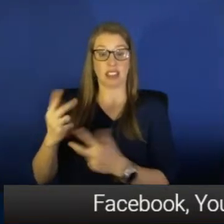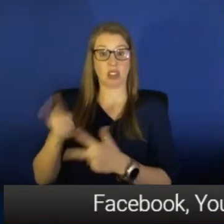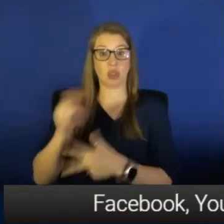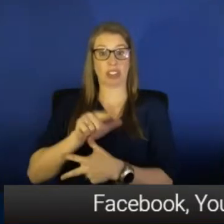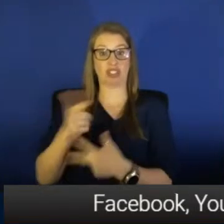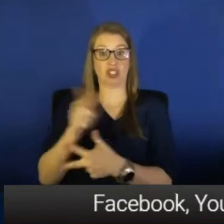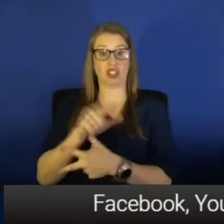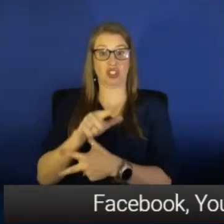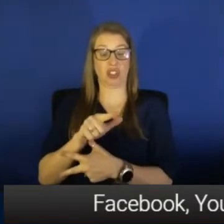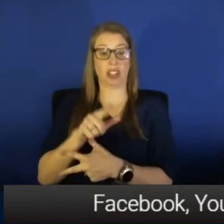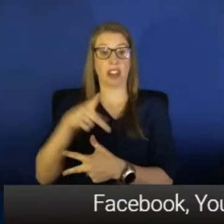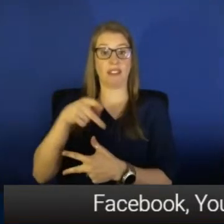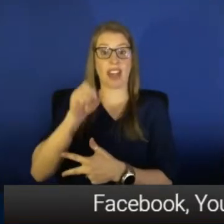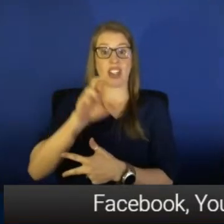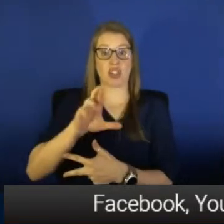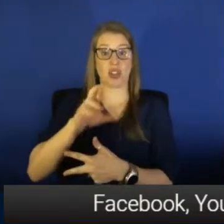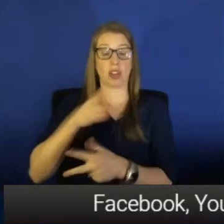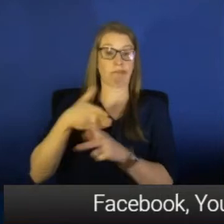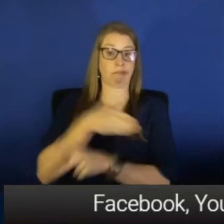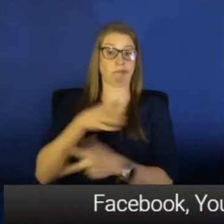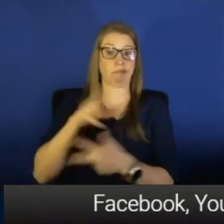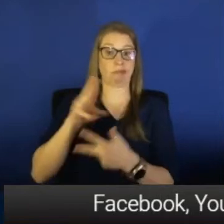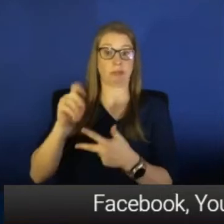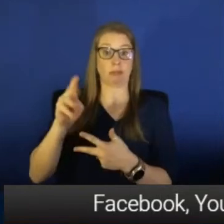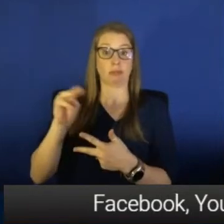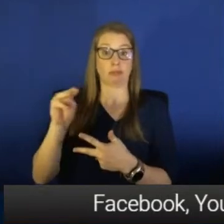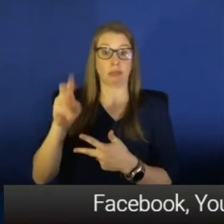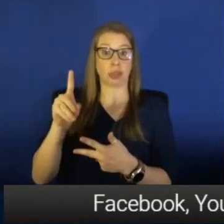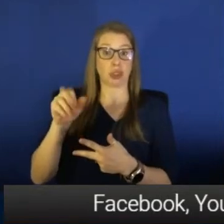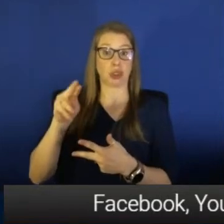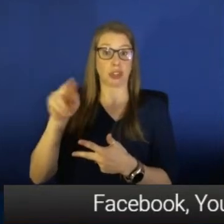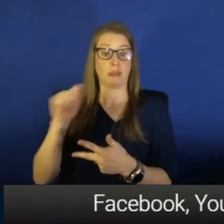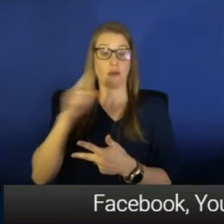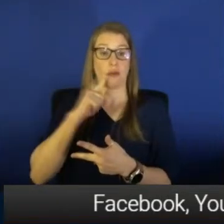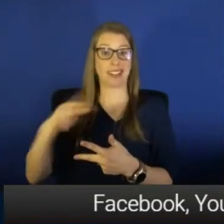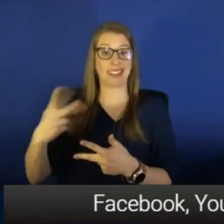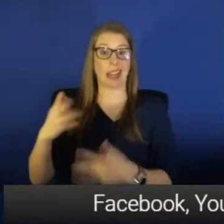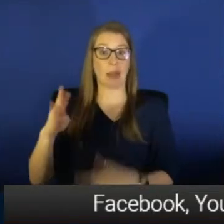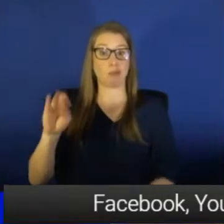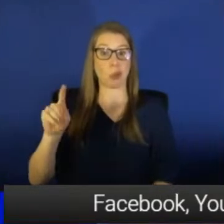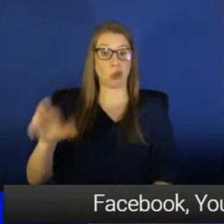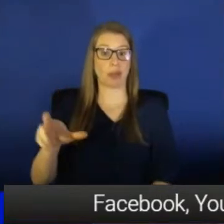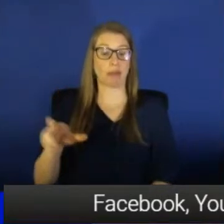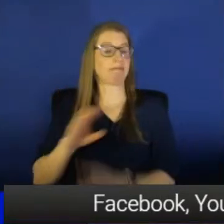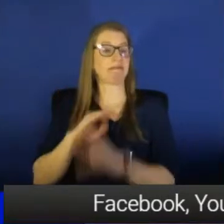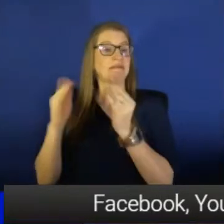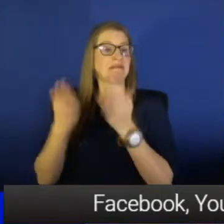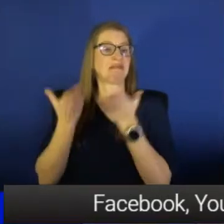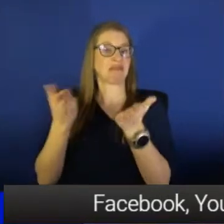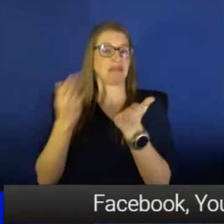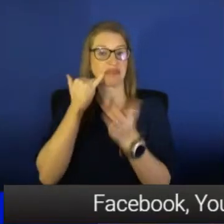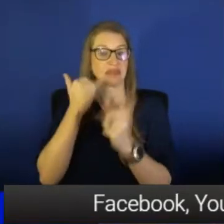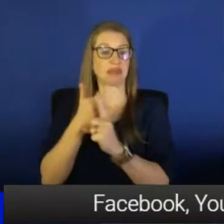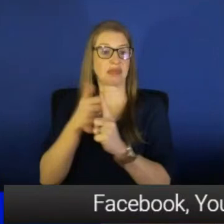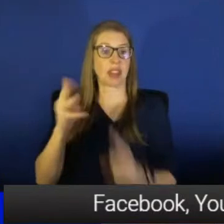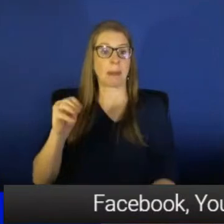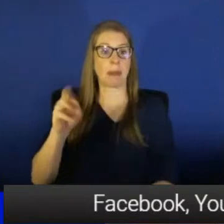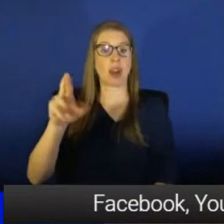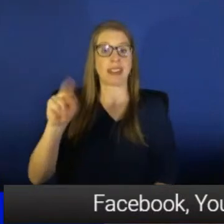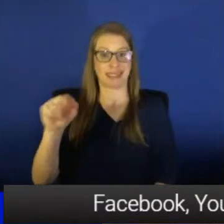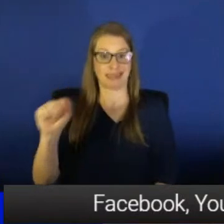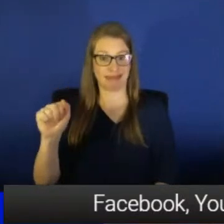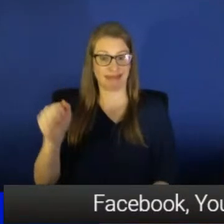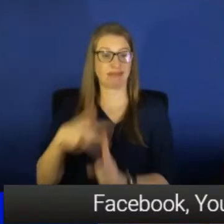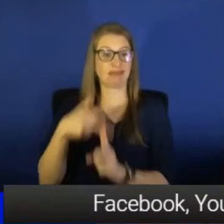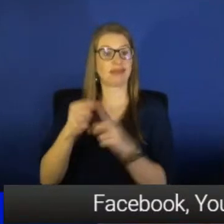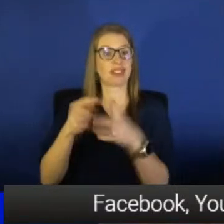Example, Pfizer prior to Moderna for my second booster. Yeah, right now there's no recommendation. If you've had the mRNA vaccines to start with and